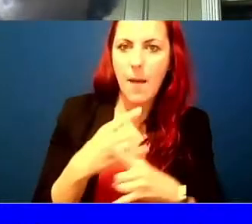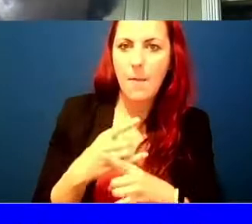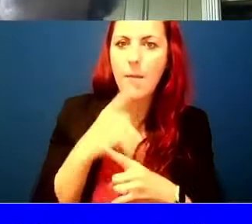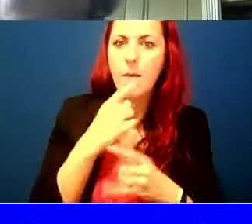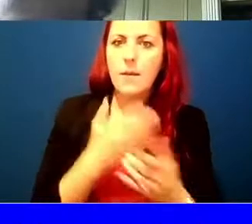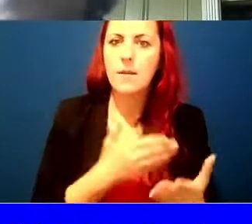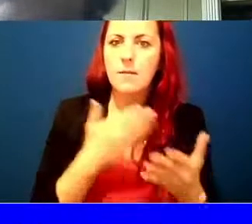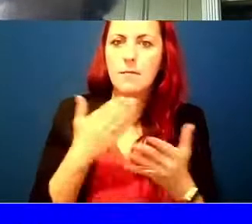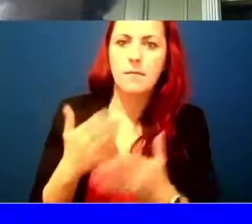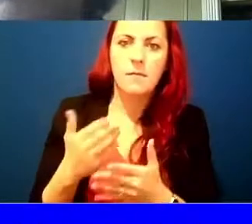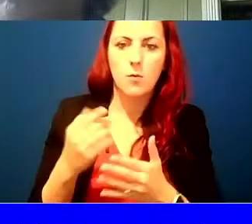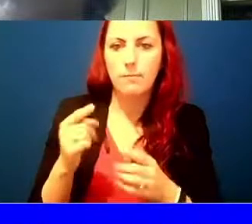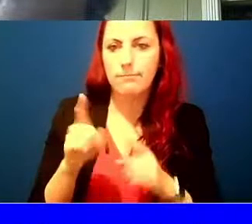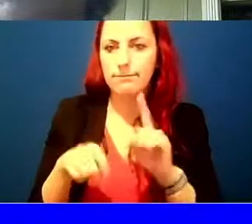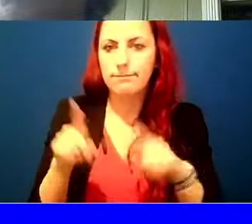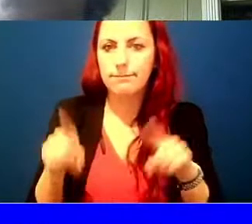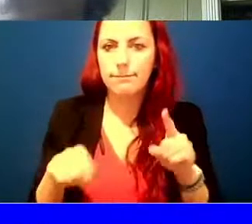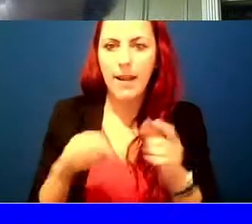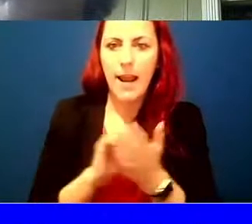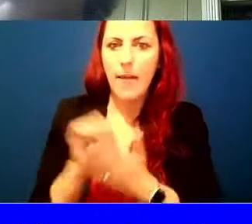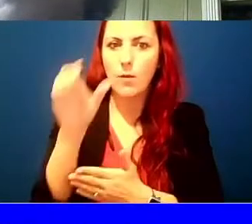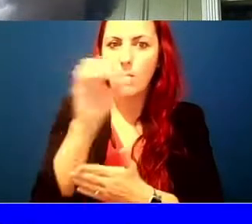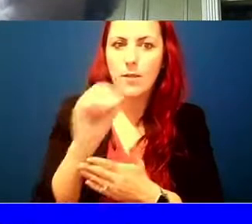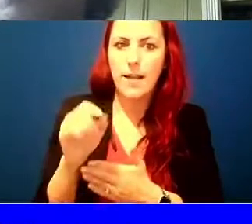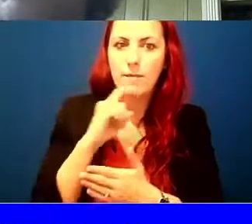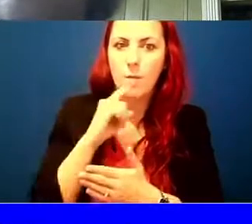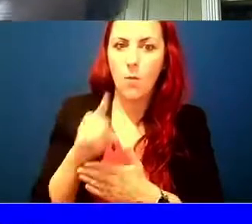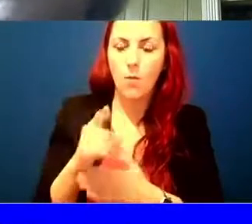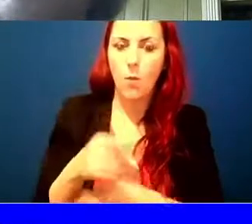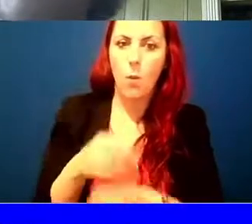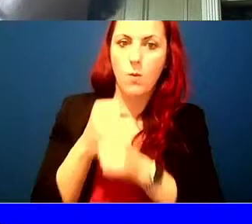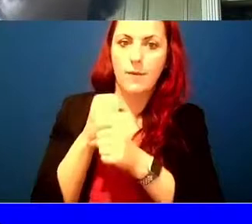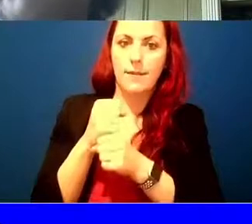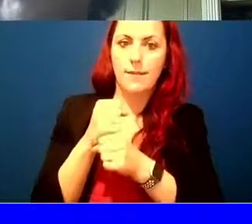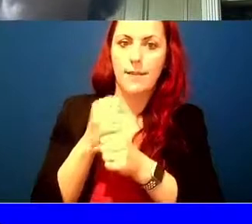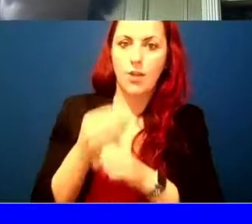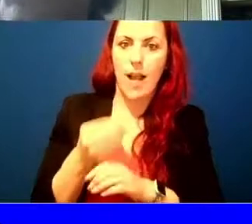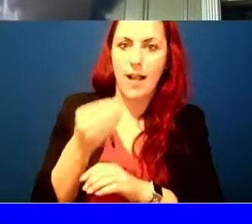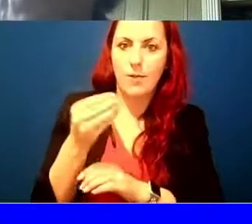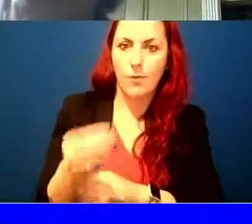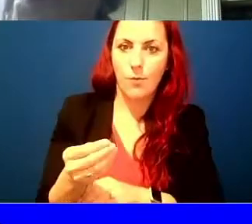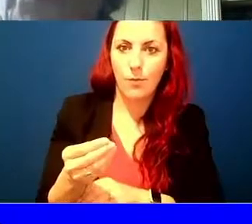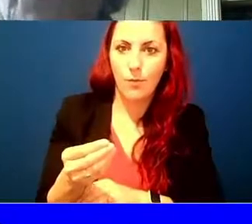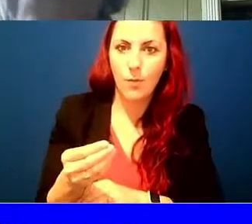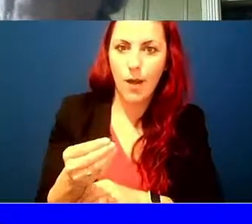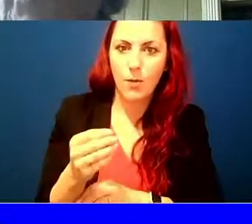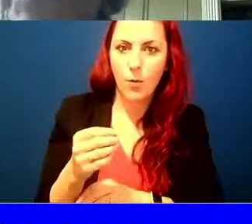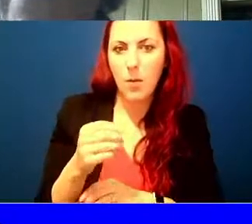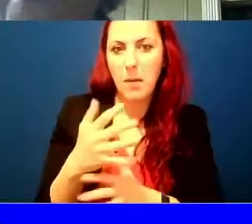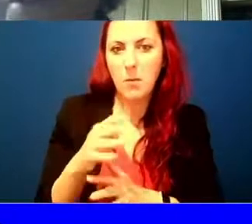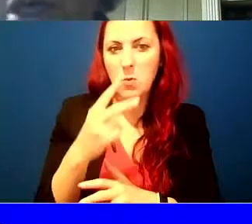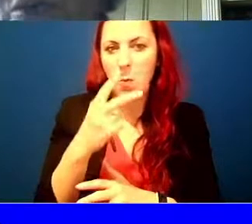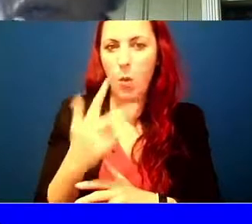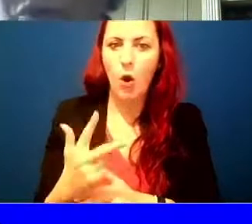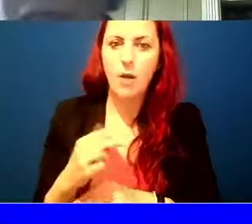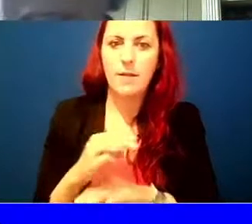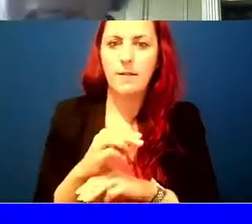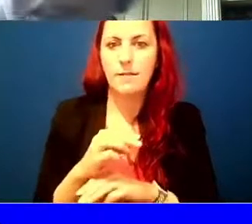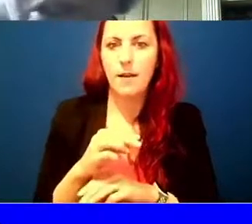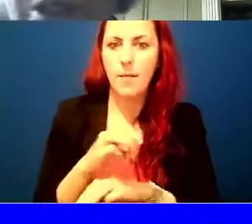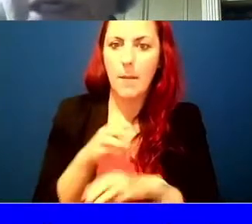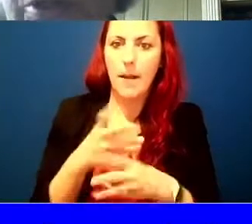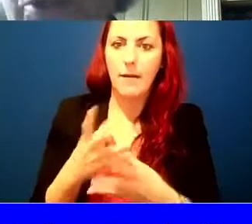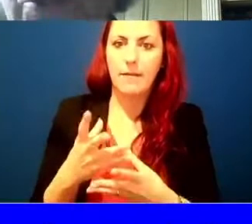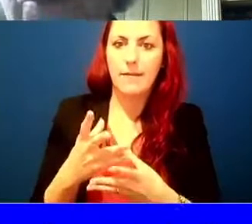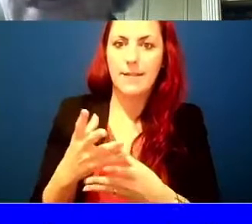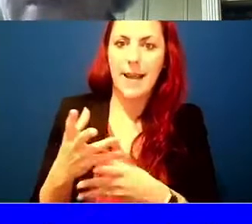their finances to another person, and only two-thirds haven't taken back control. So we have issues there that we really